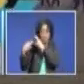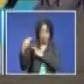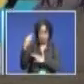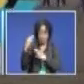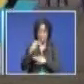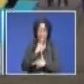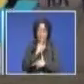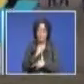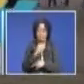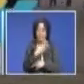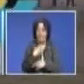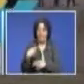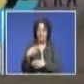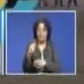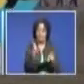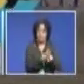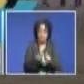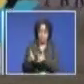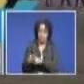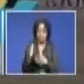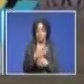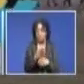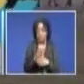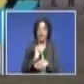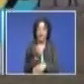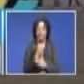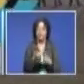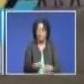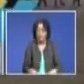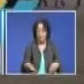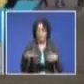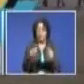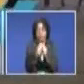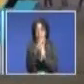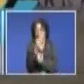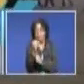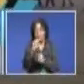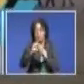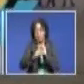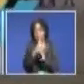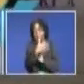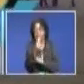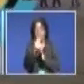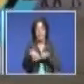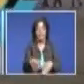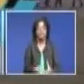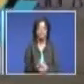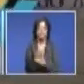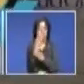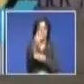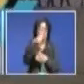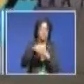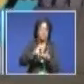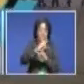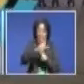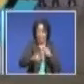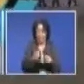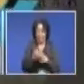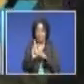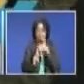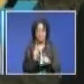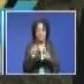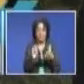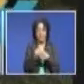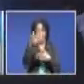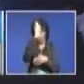also share our values with them so that they can grow into the kind of people that God